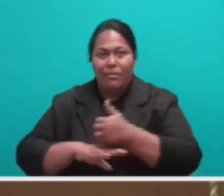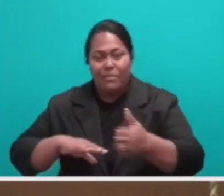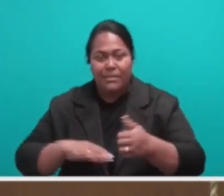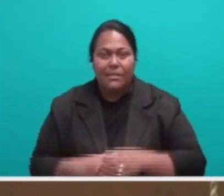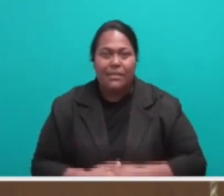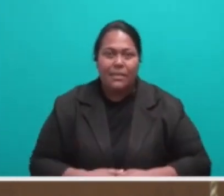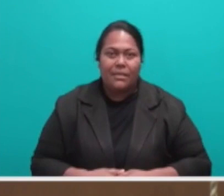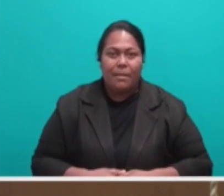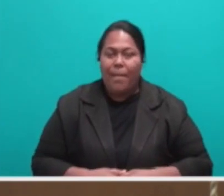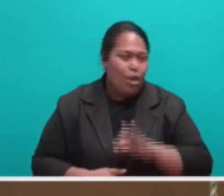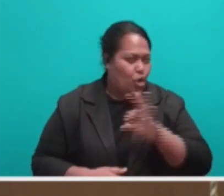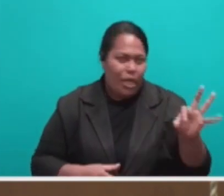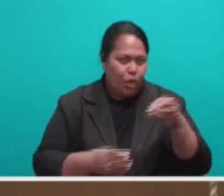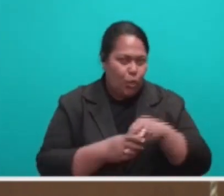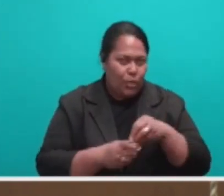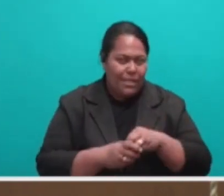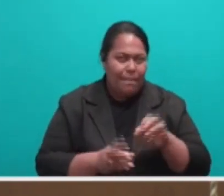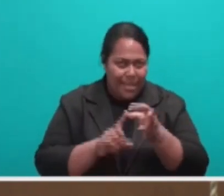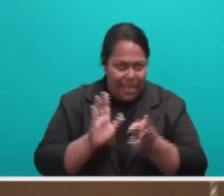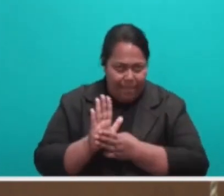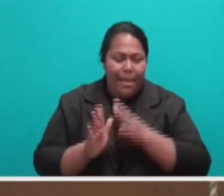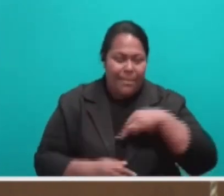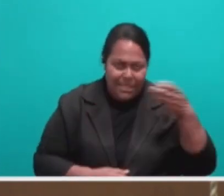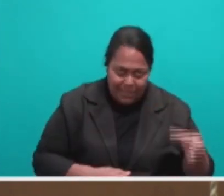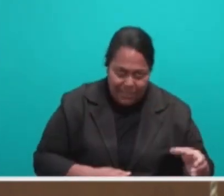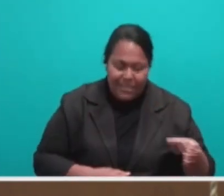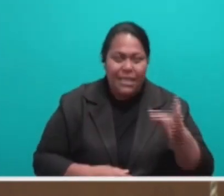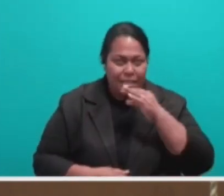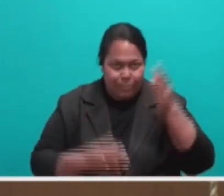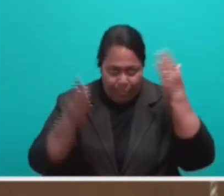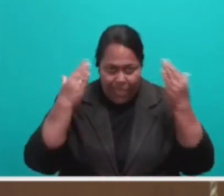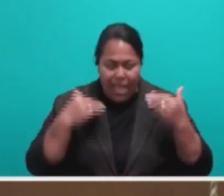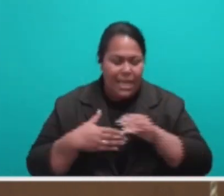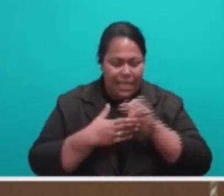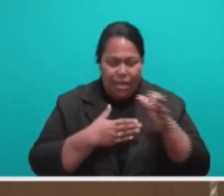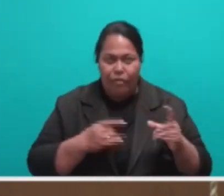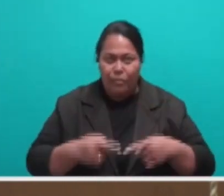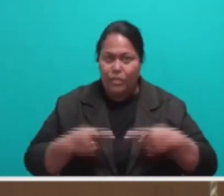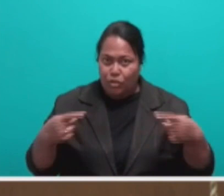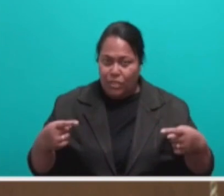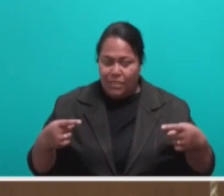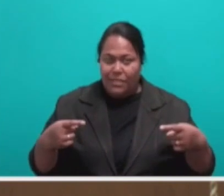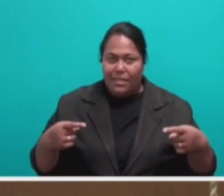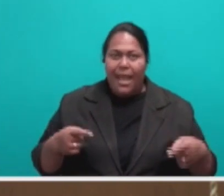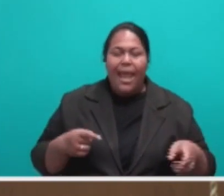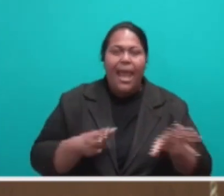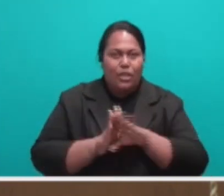excluding the Prime Minister, Ministers, Speaker, and the Leader of the Opposition, those are